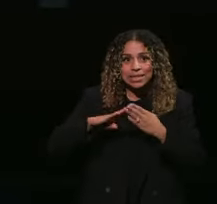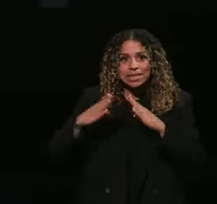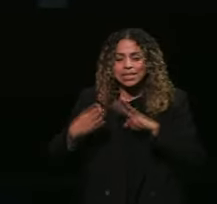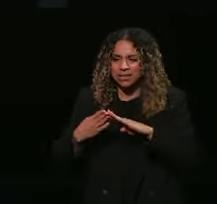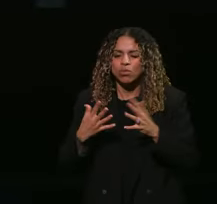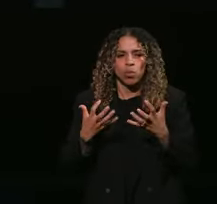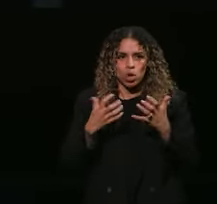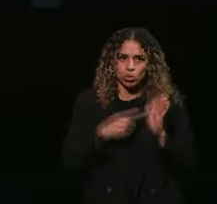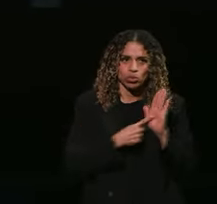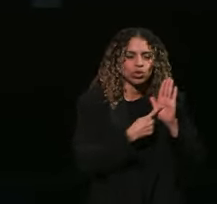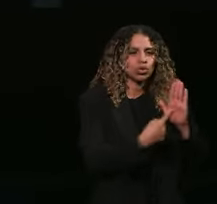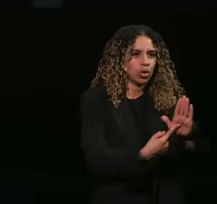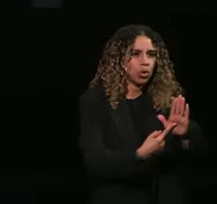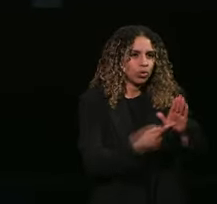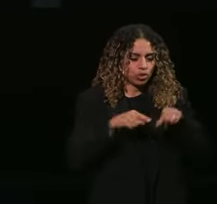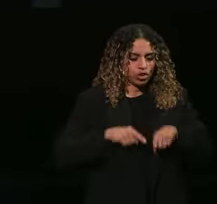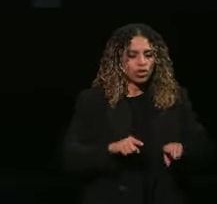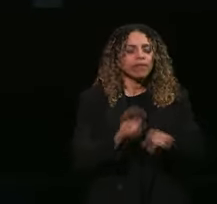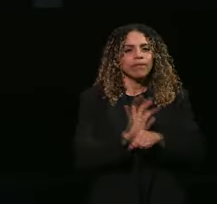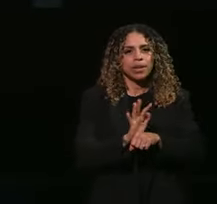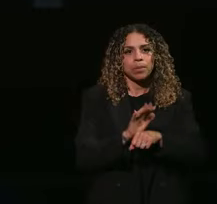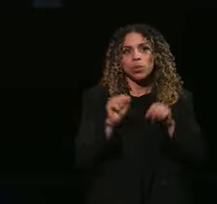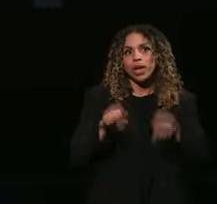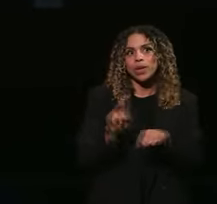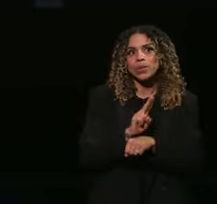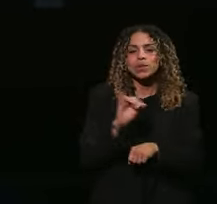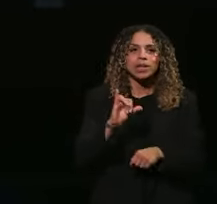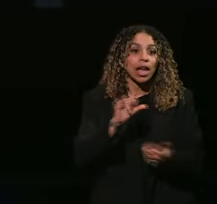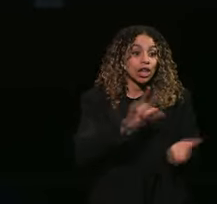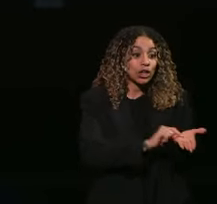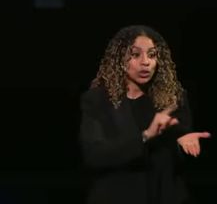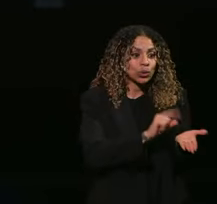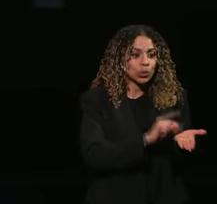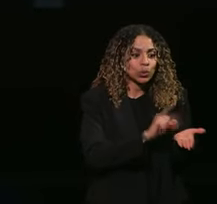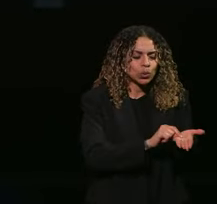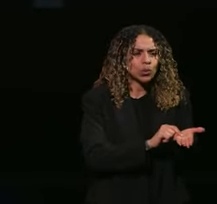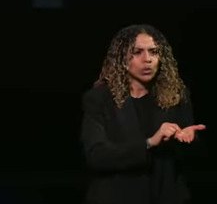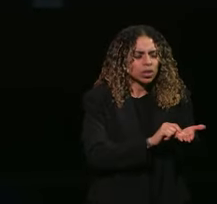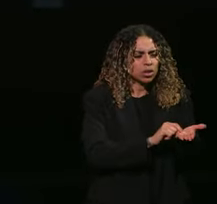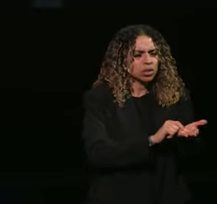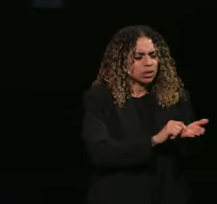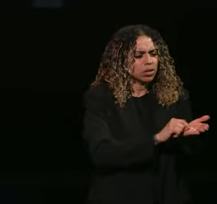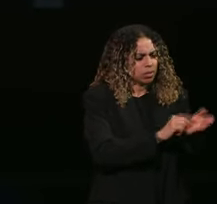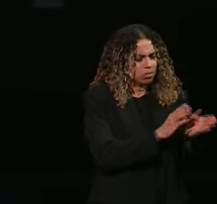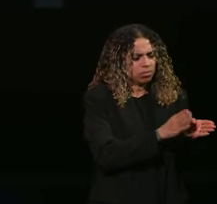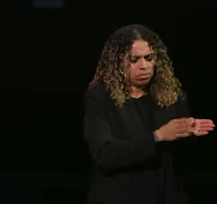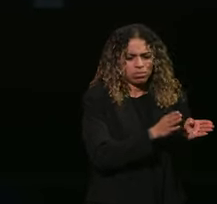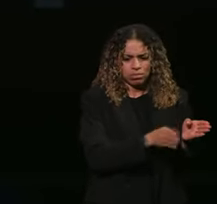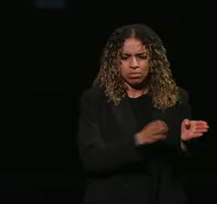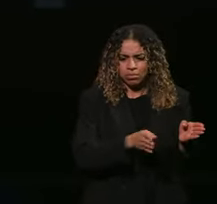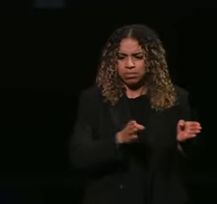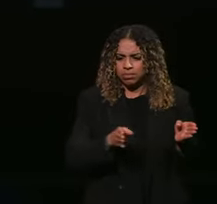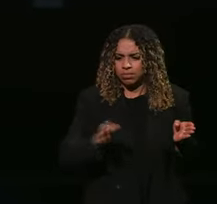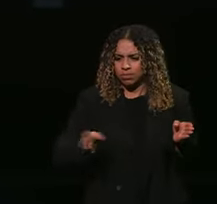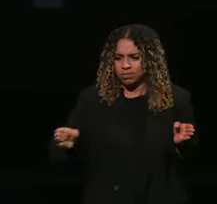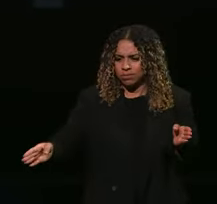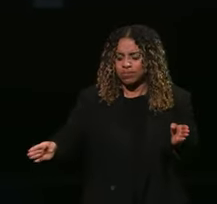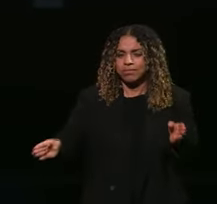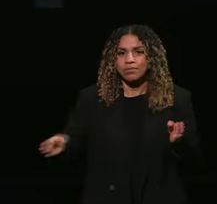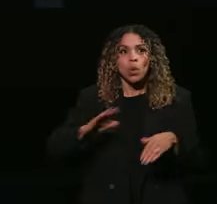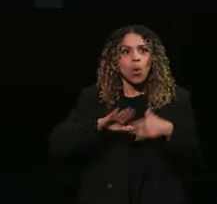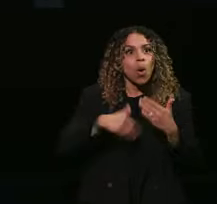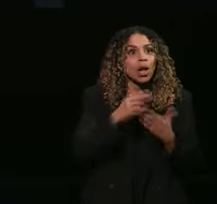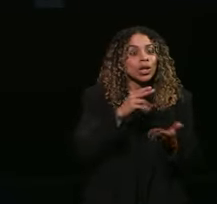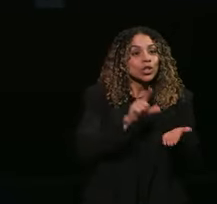And that we could use things like the news sequences to show how the footage that they were gathering was being dispatched, and then later